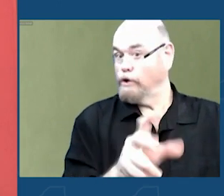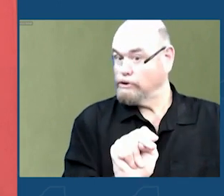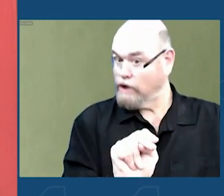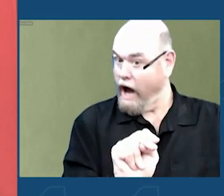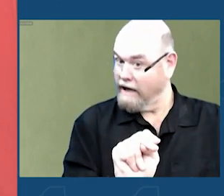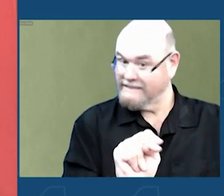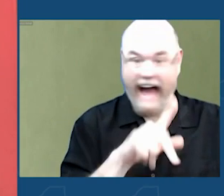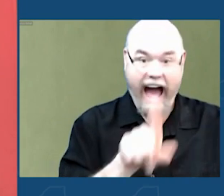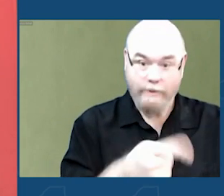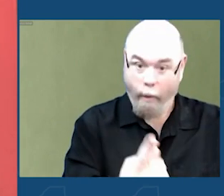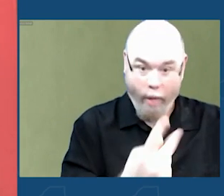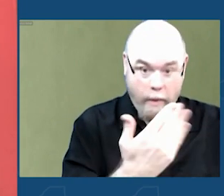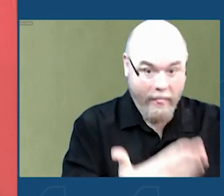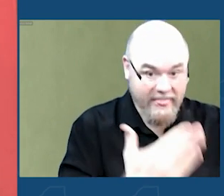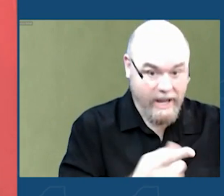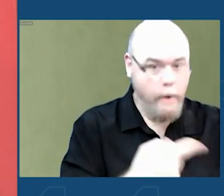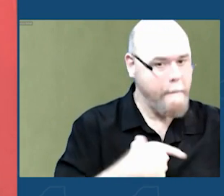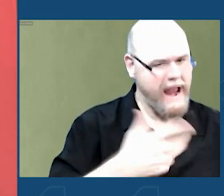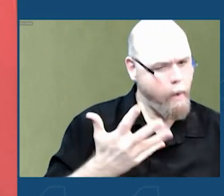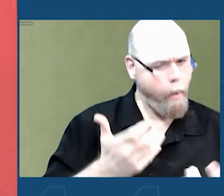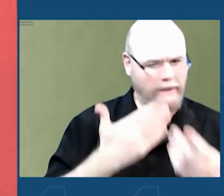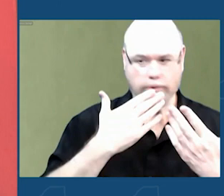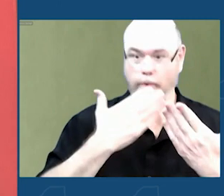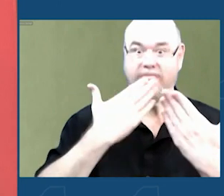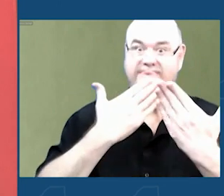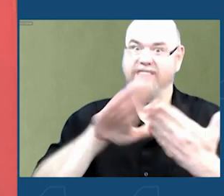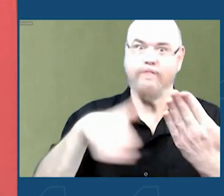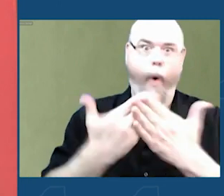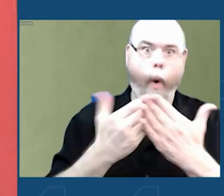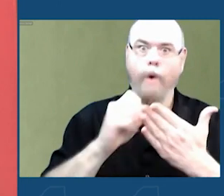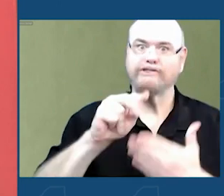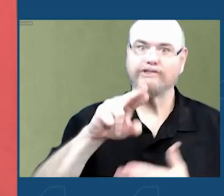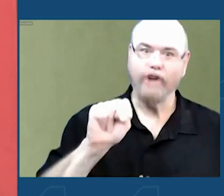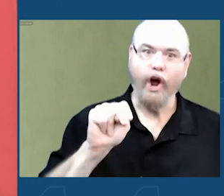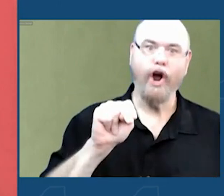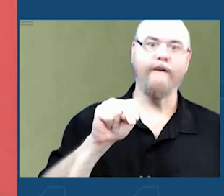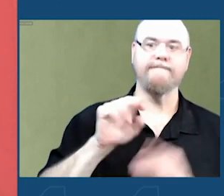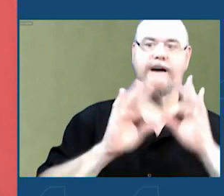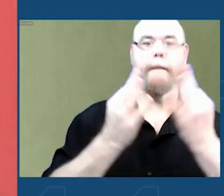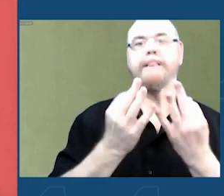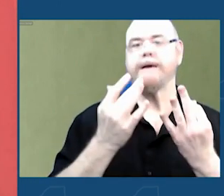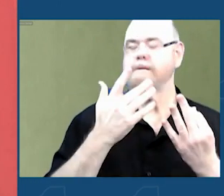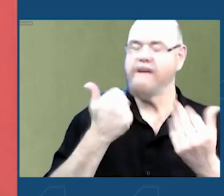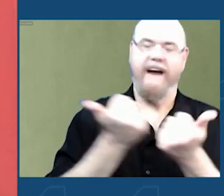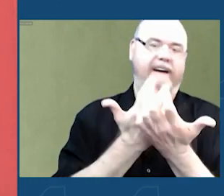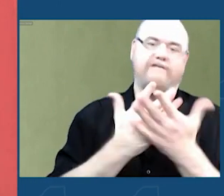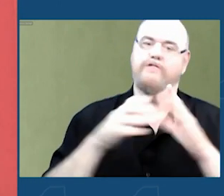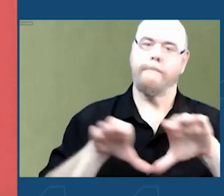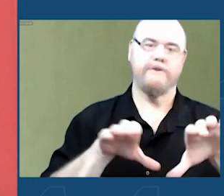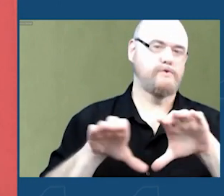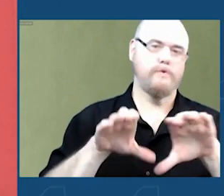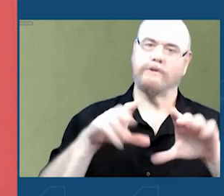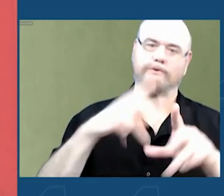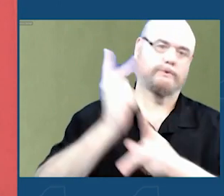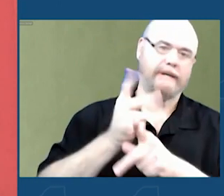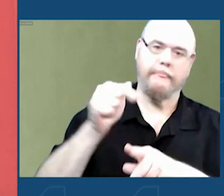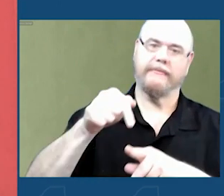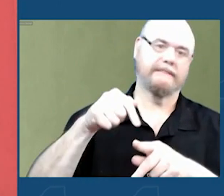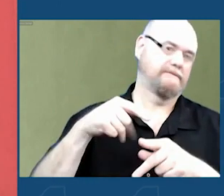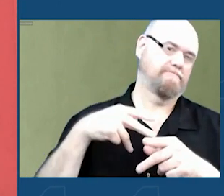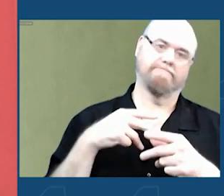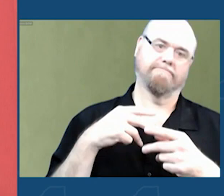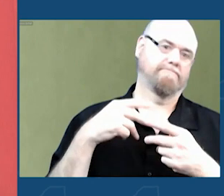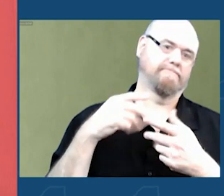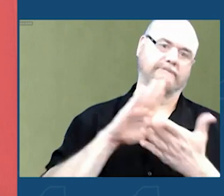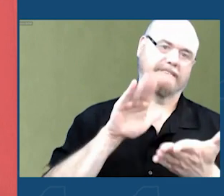I have to thank the entire Stern family for everything that you've done to keep Storm King Arts Center going. And you do